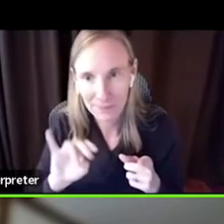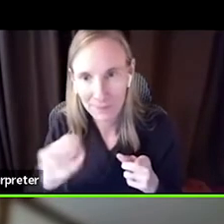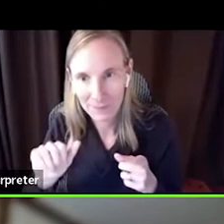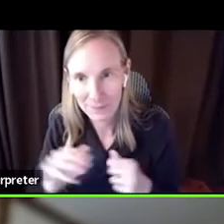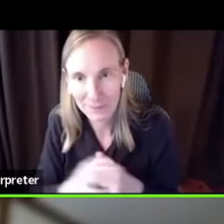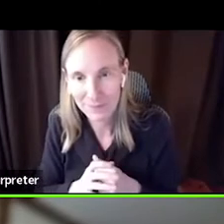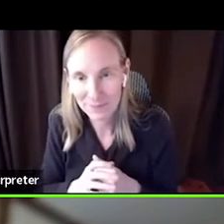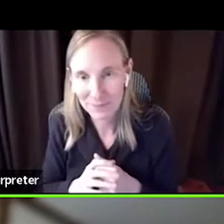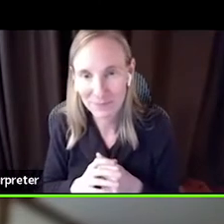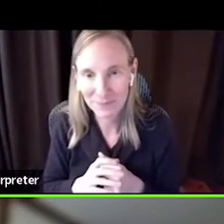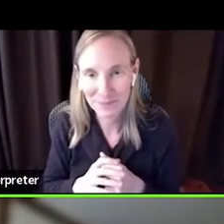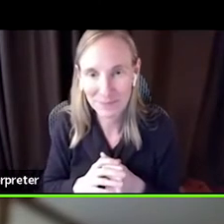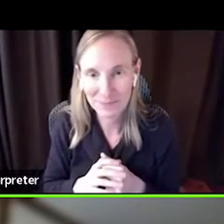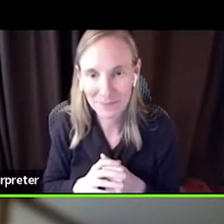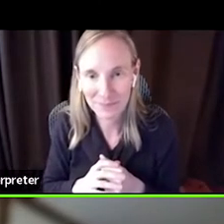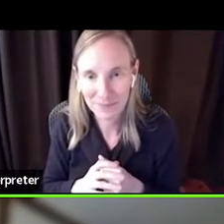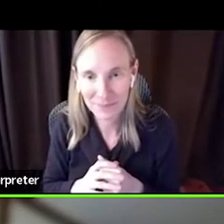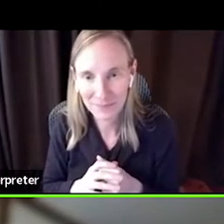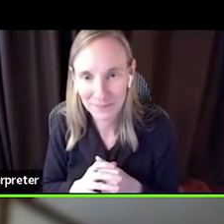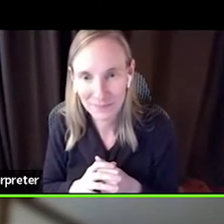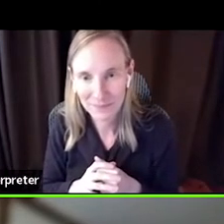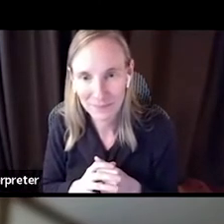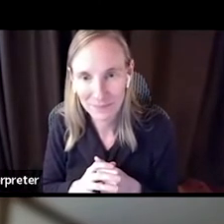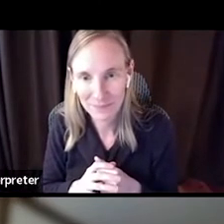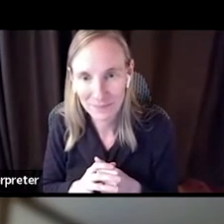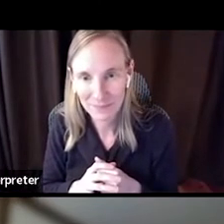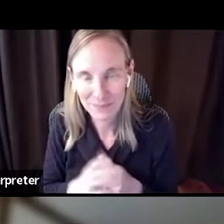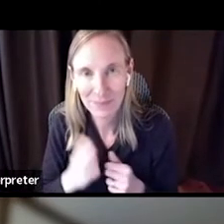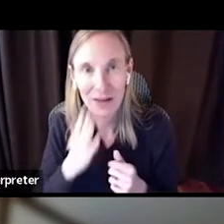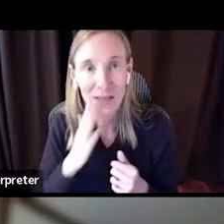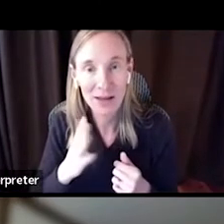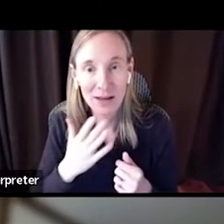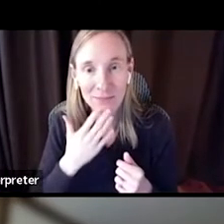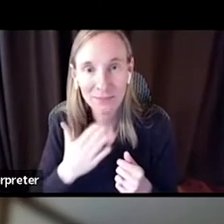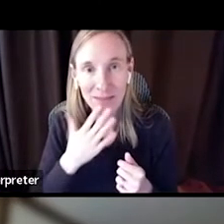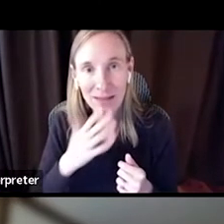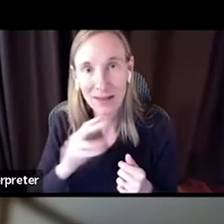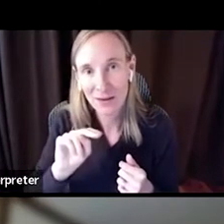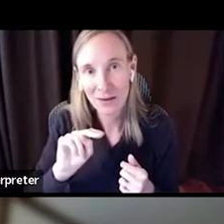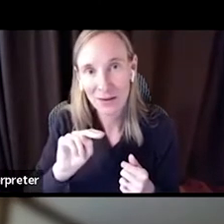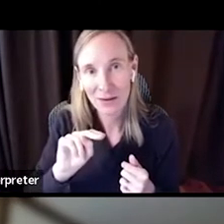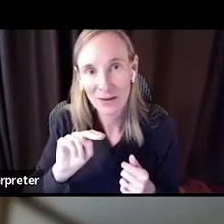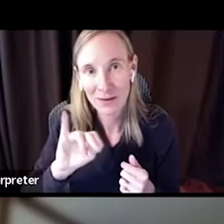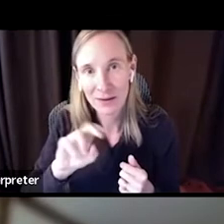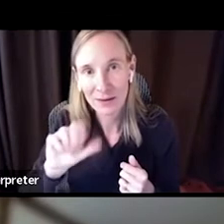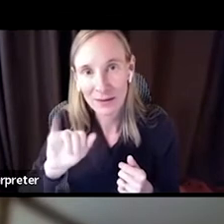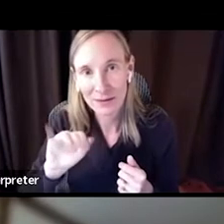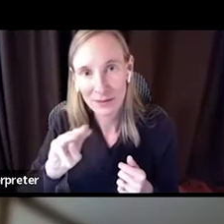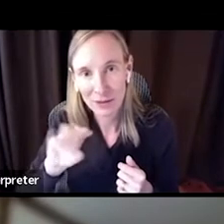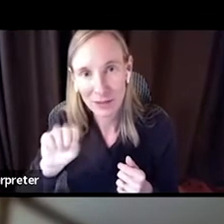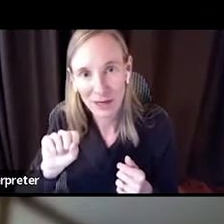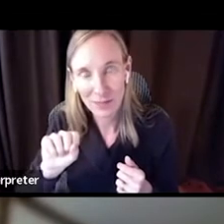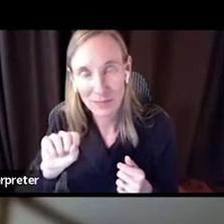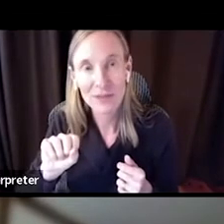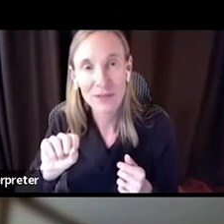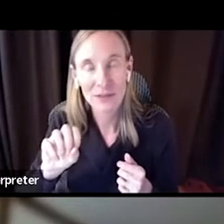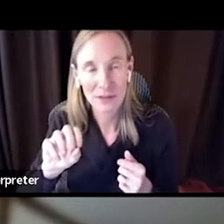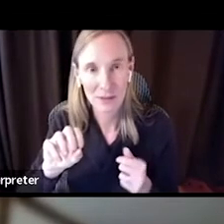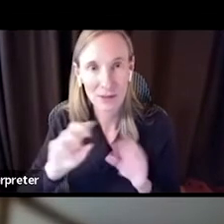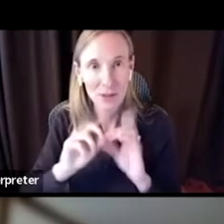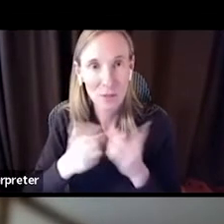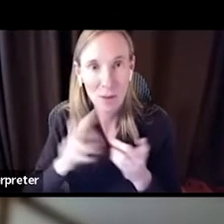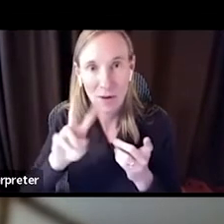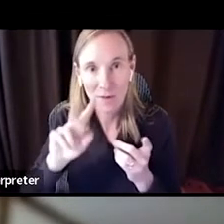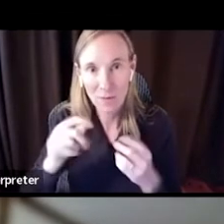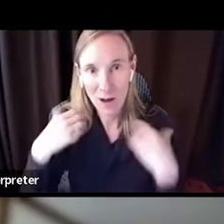Nyssa. Thank you. For the record, Nyssa James, Department of Vermont Health Access. Let me just check and make sure that everything